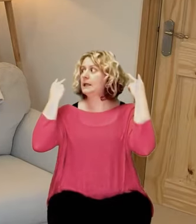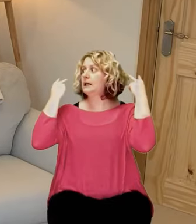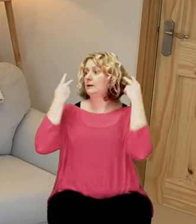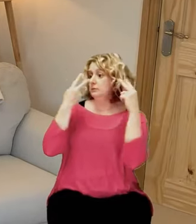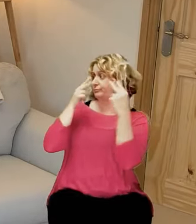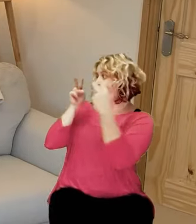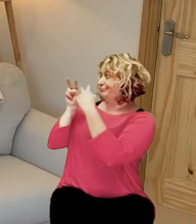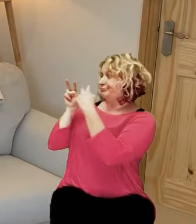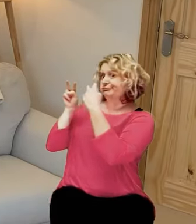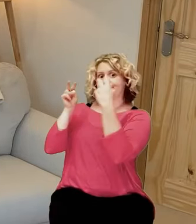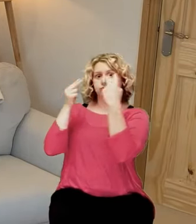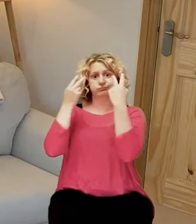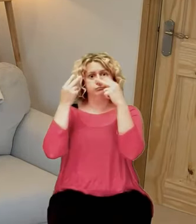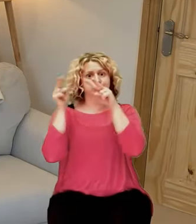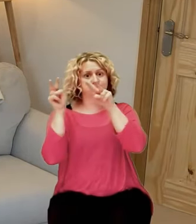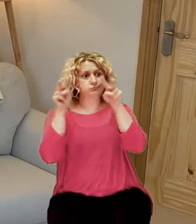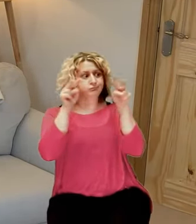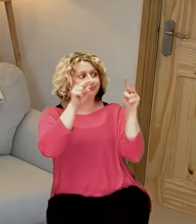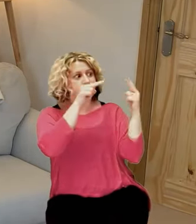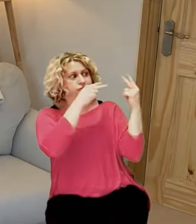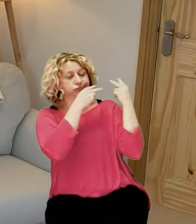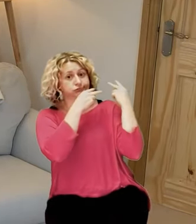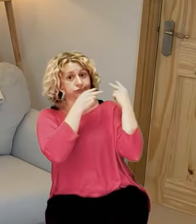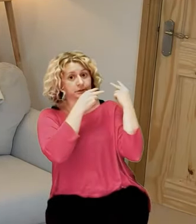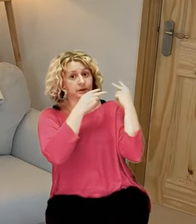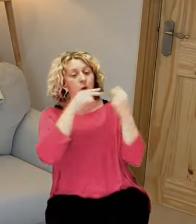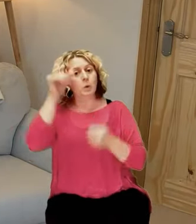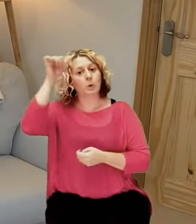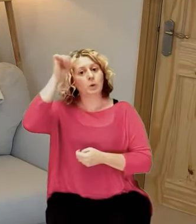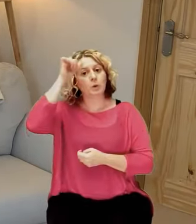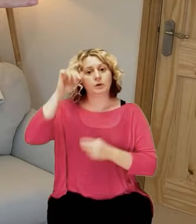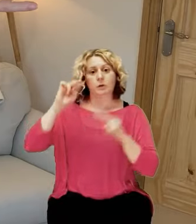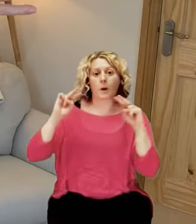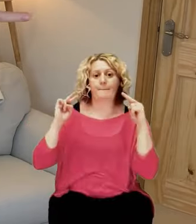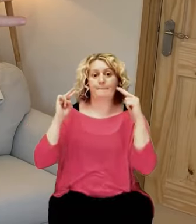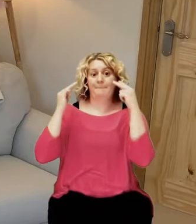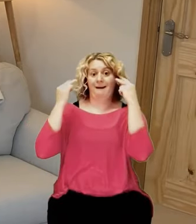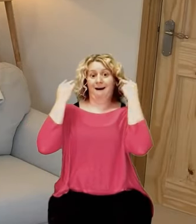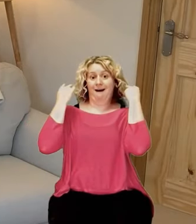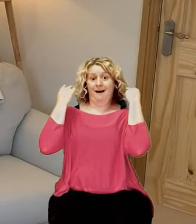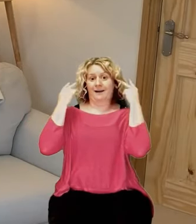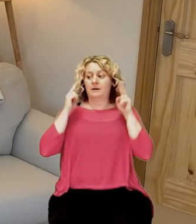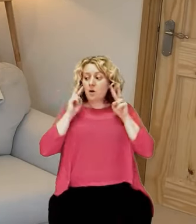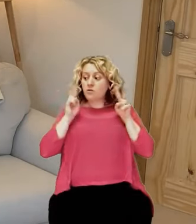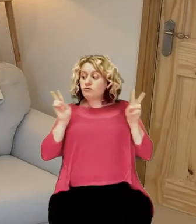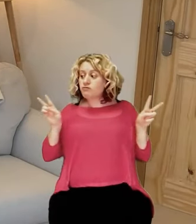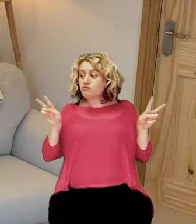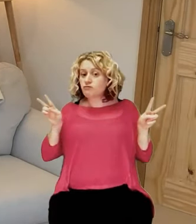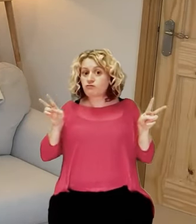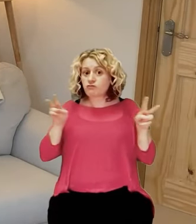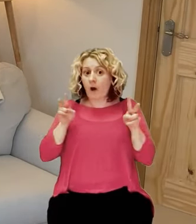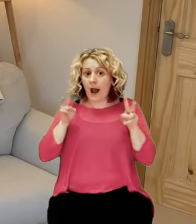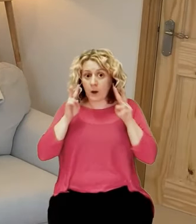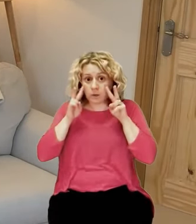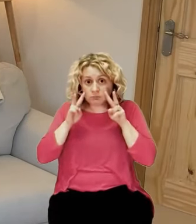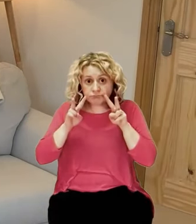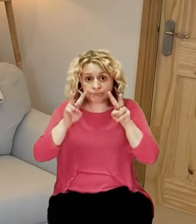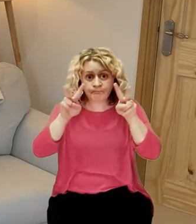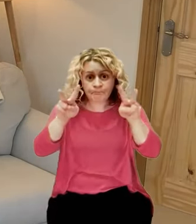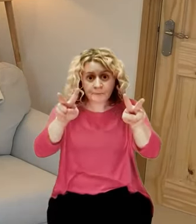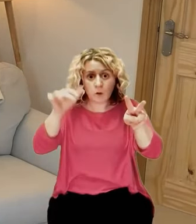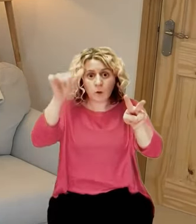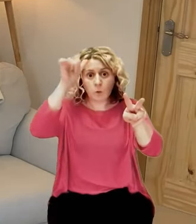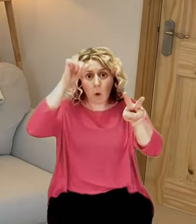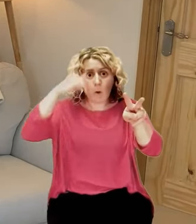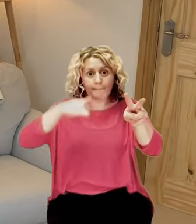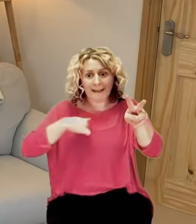game? Only when you can see what's behind, around, and up there, up front, then you know where you stand and